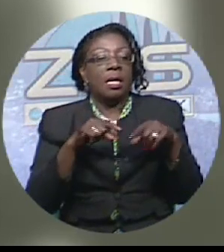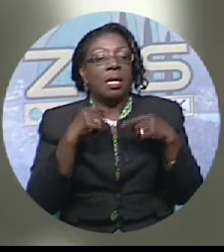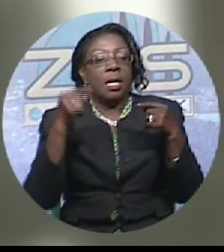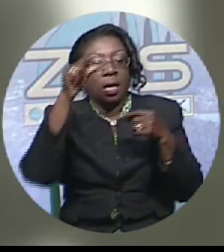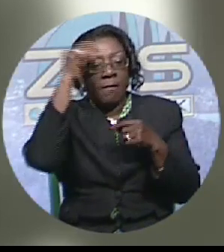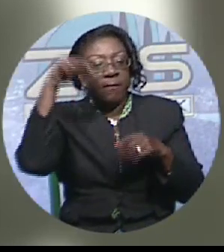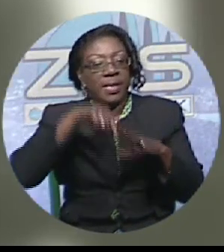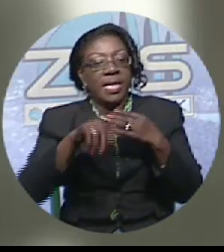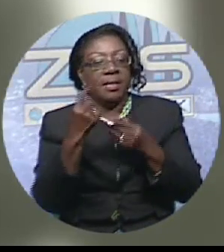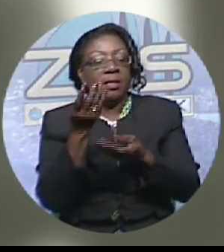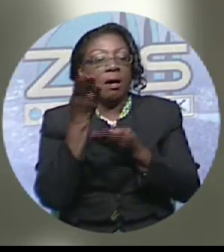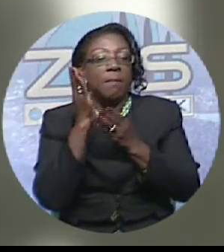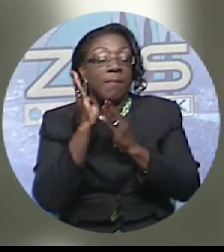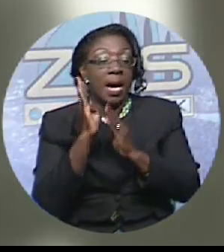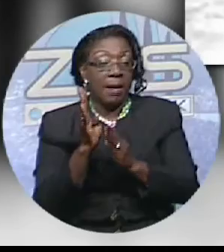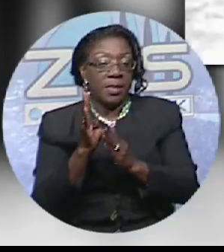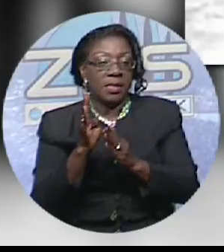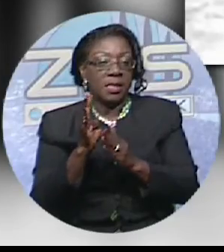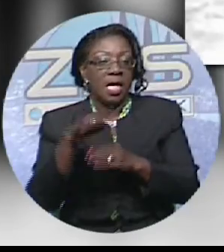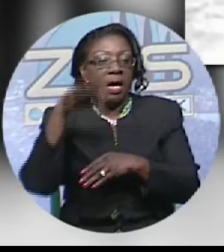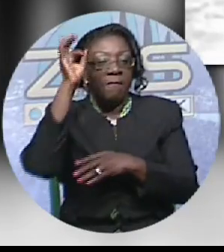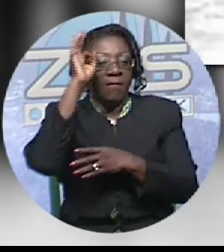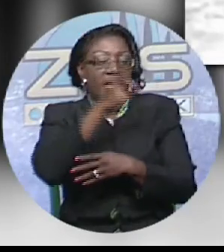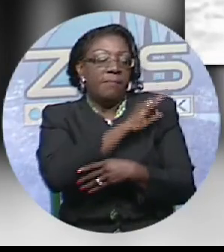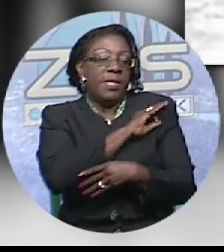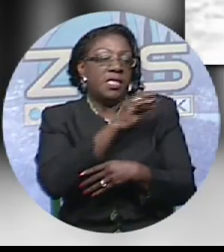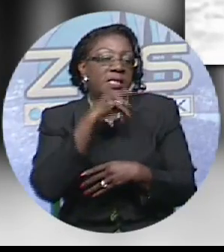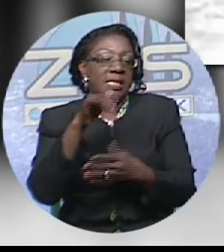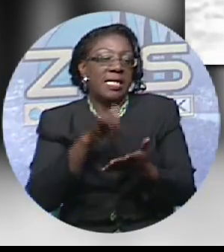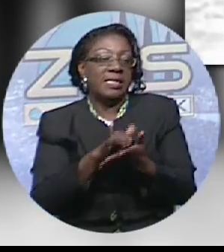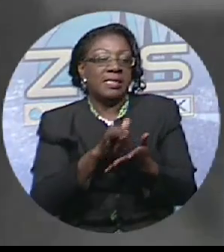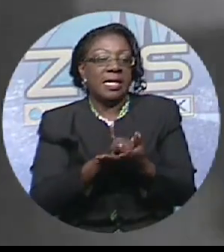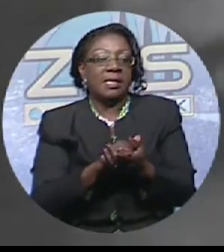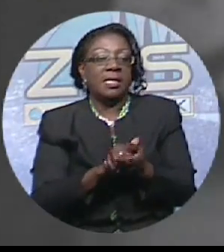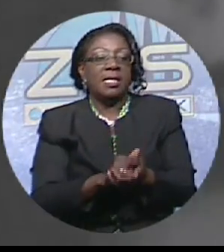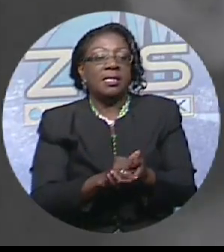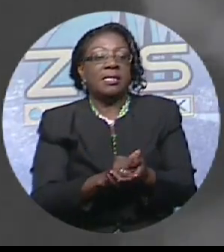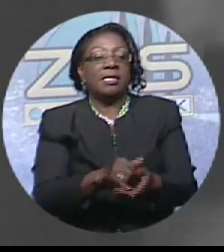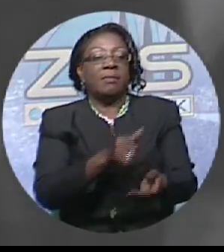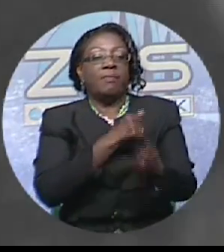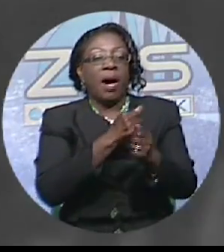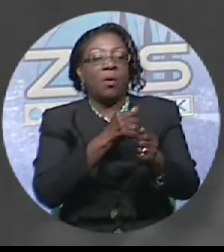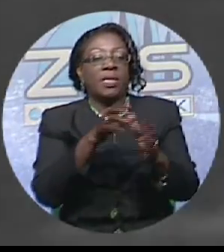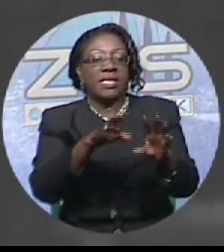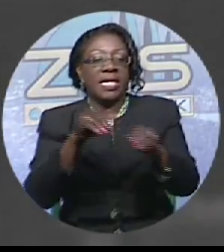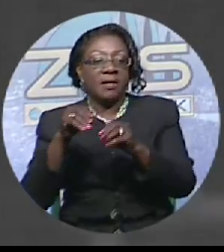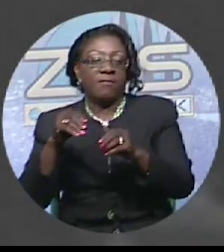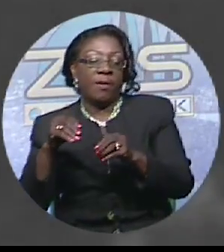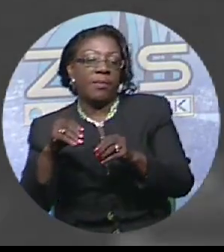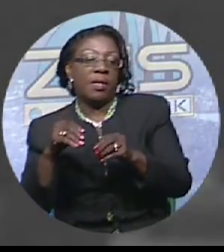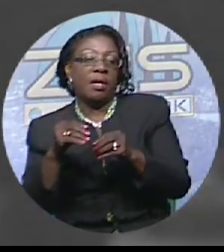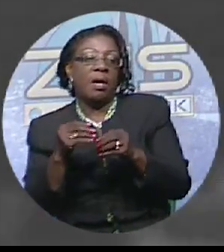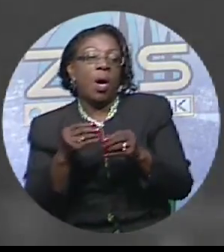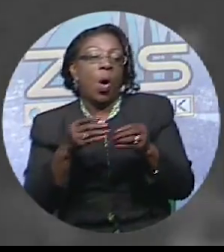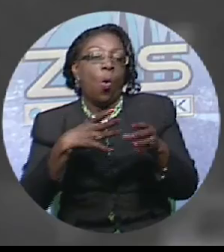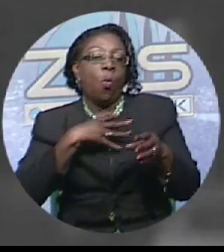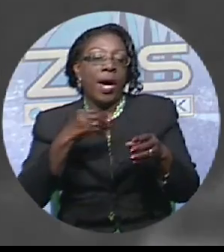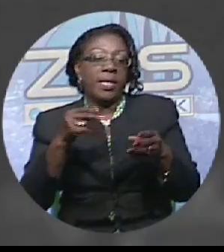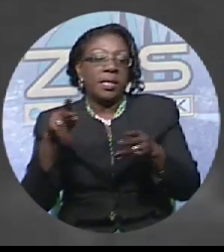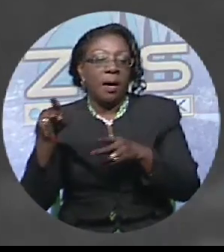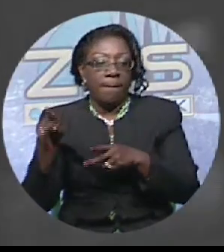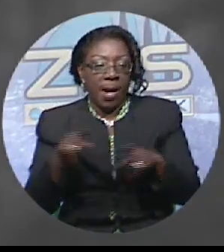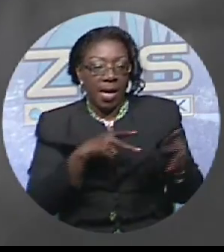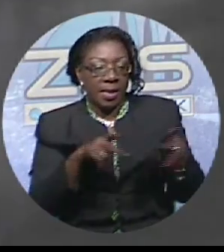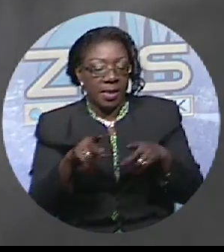and Immigration Minister Fred Mitchell says despite this feat that saw power taken from the United Bahamian Party being celebrated as